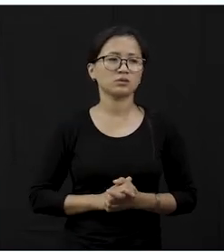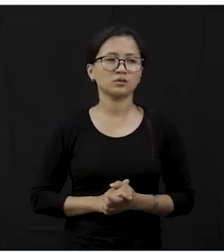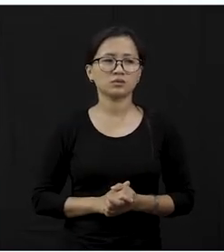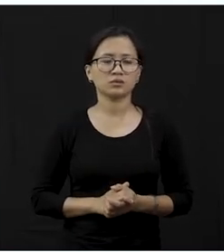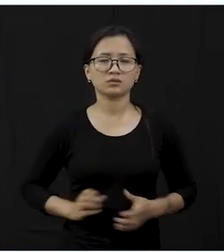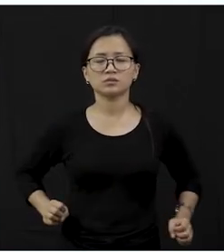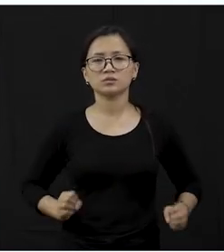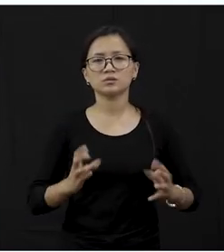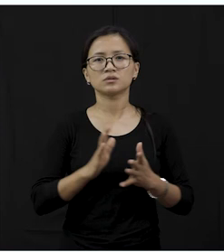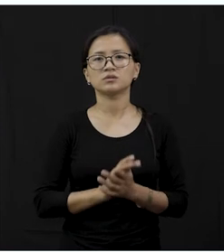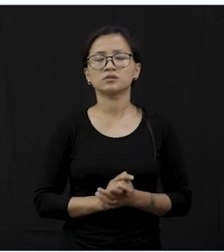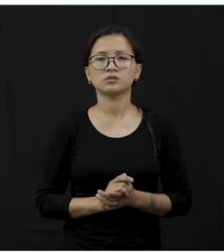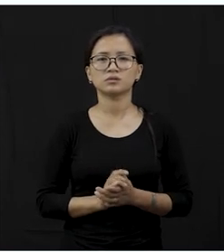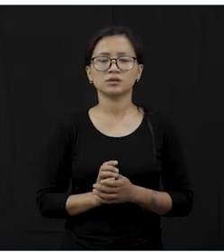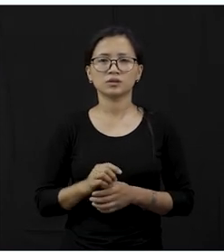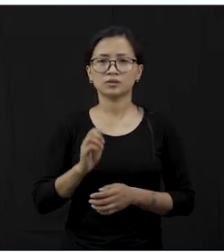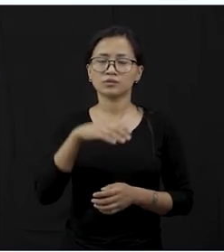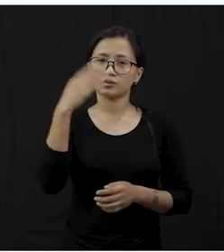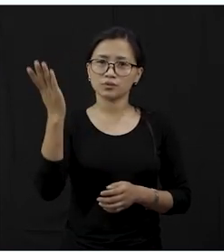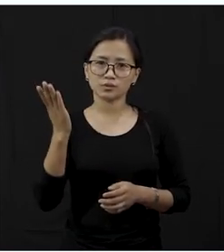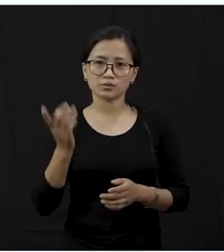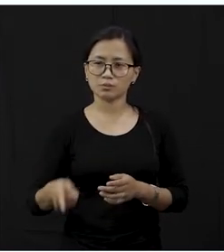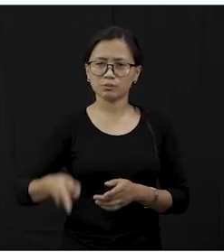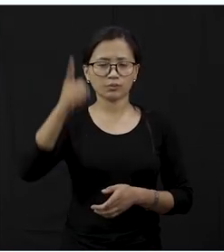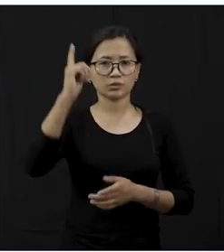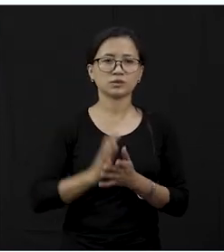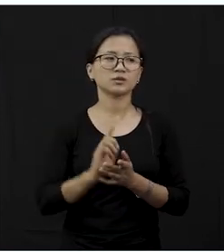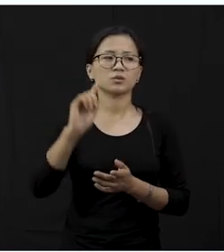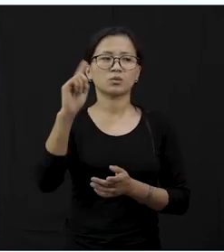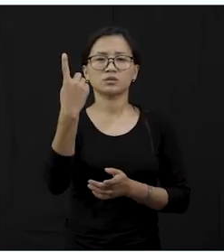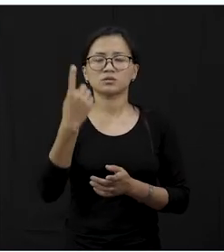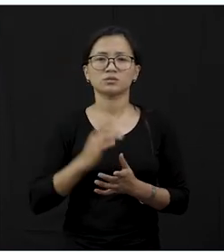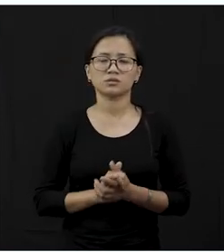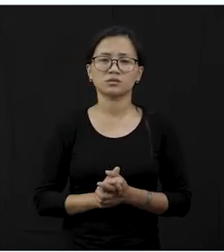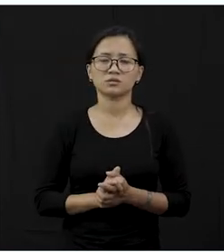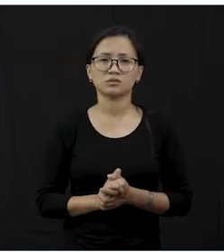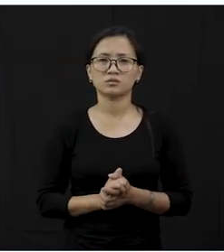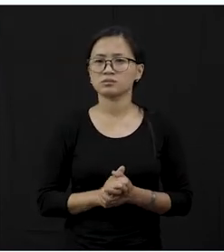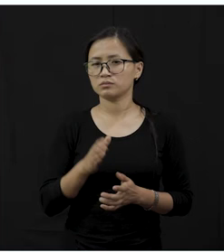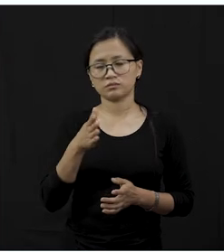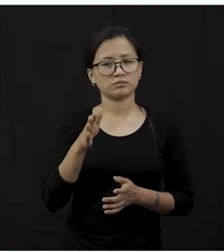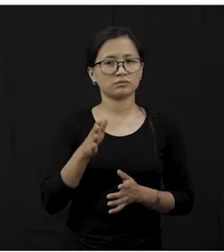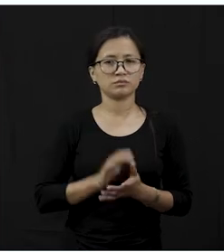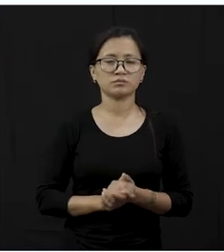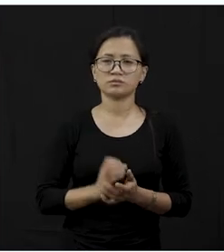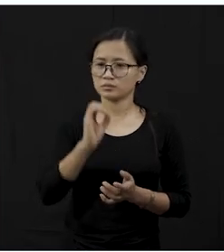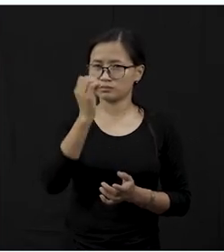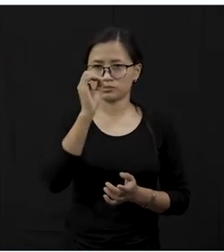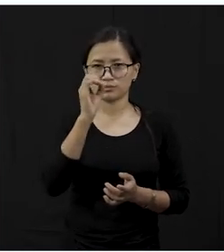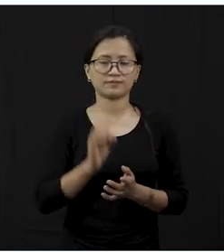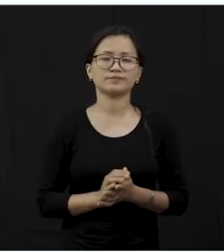Again, you will start from the rightmost, that is ones. Okay, so ones, it is zero, nothing. You wouldn't give any